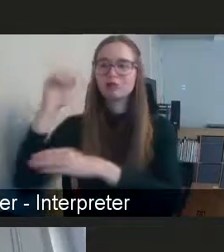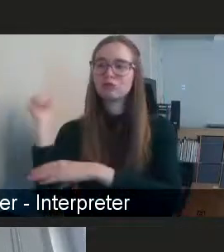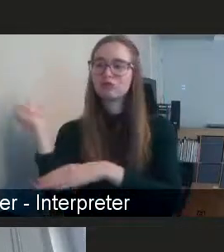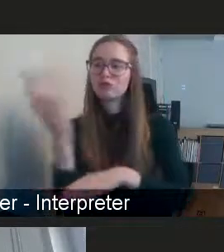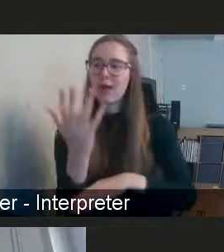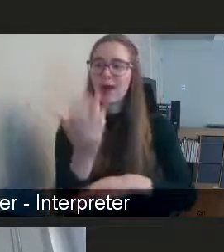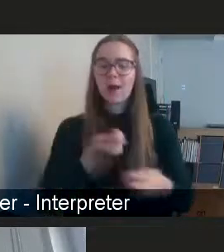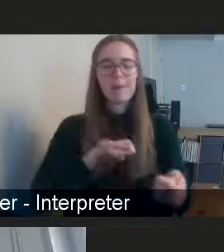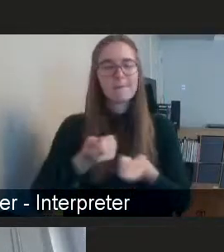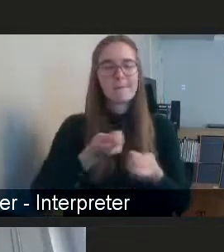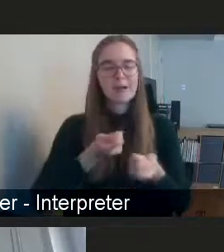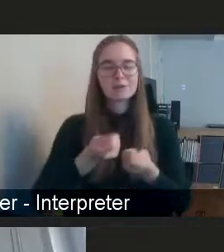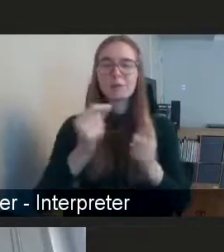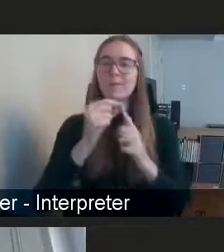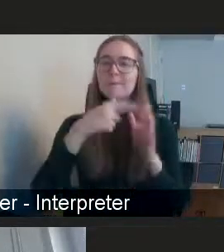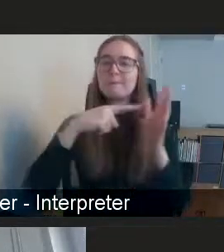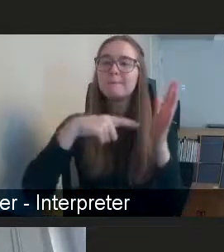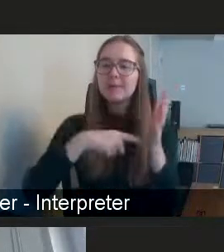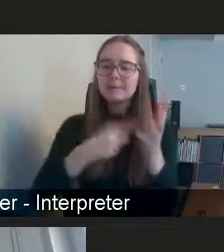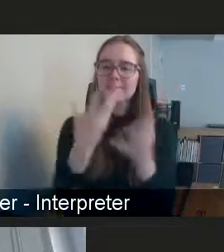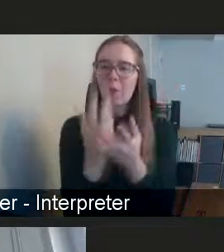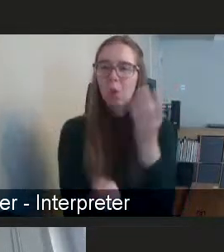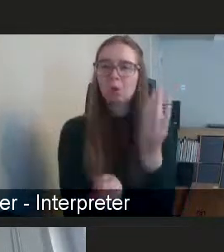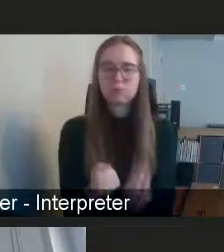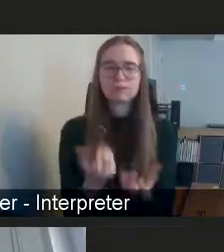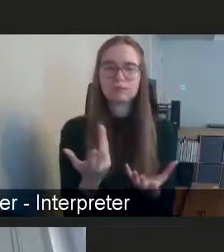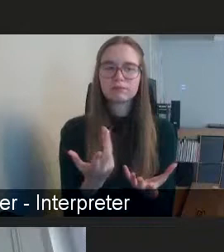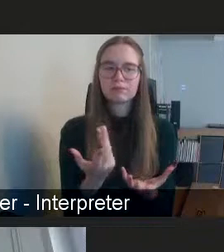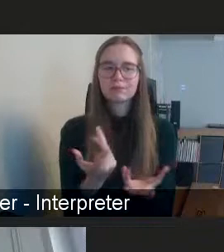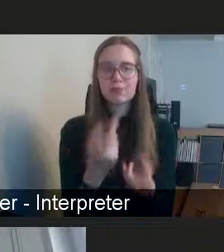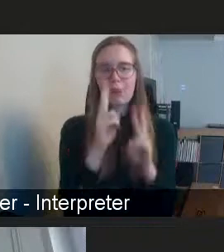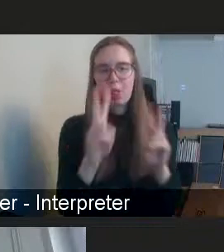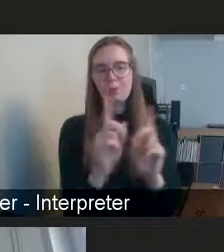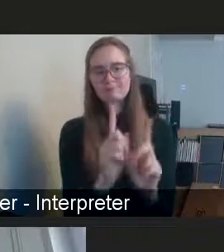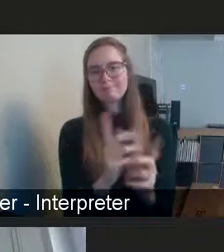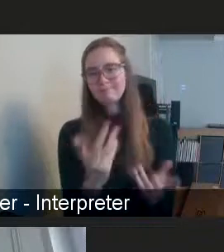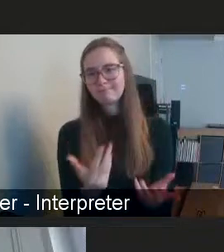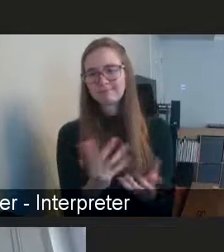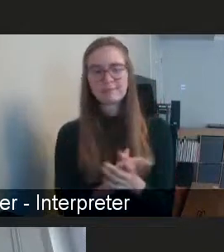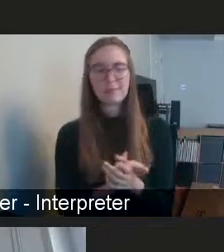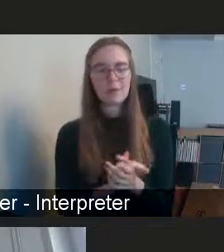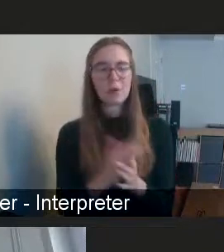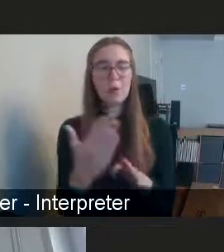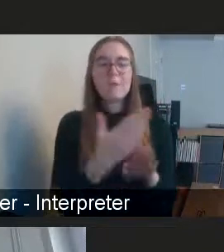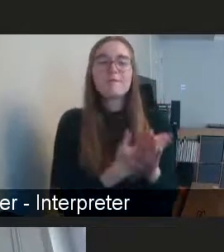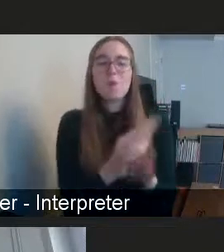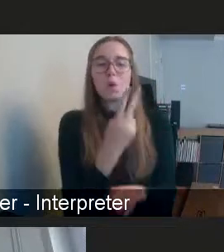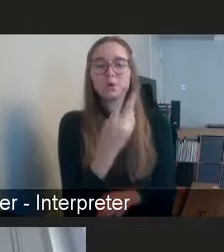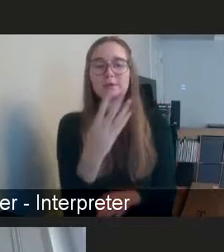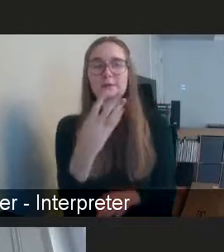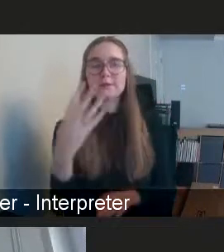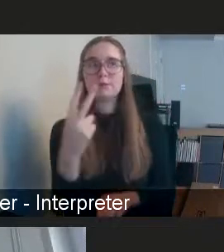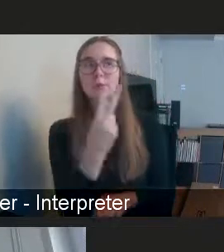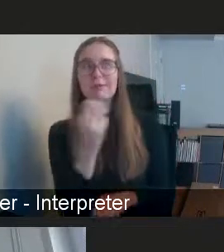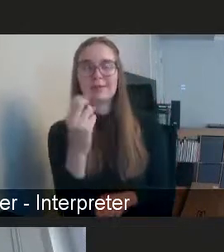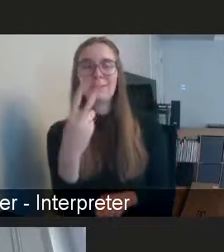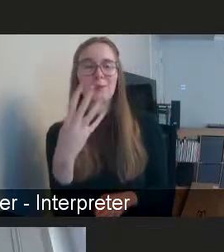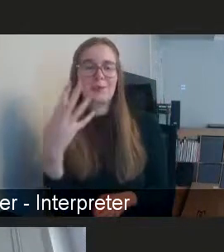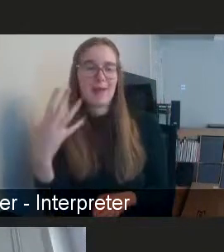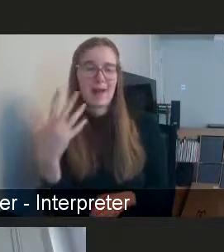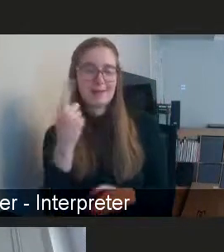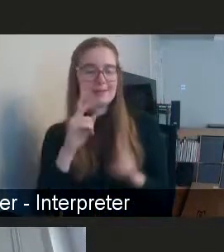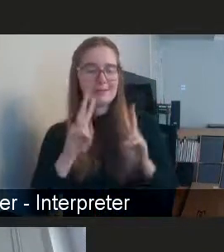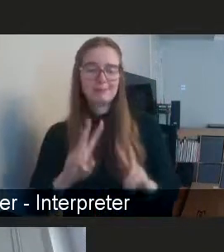peat bogs. That was what it come down to. So that's what the picture would look like. So even before 2045, we need to start looking at